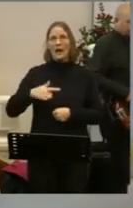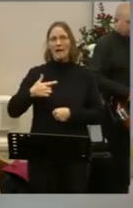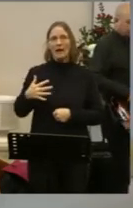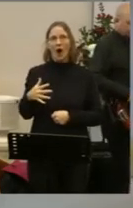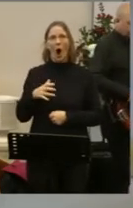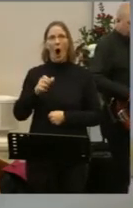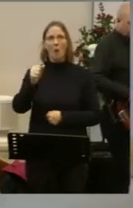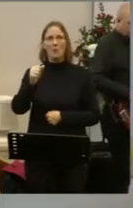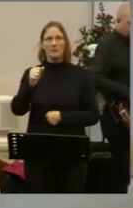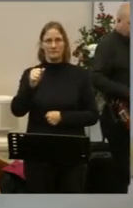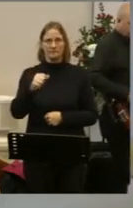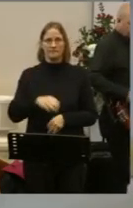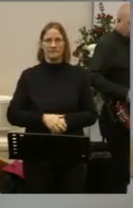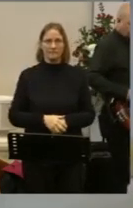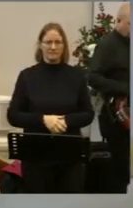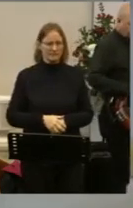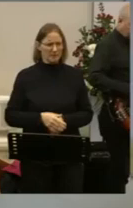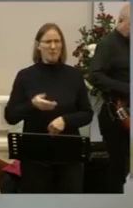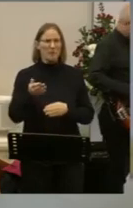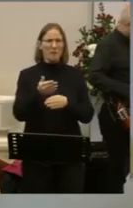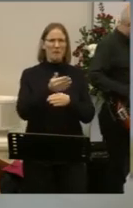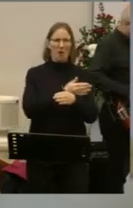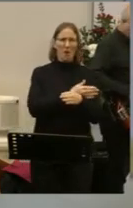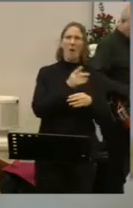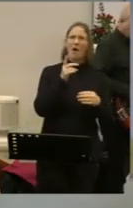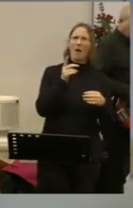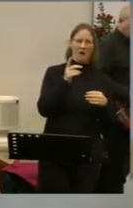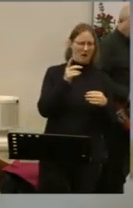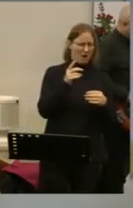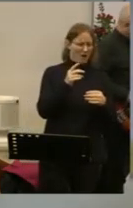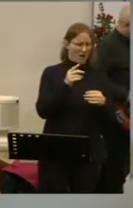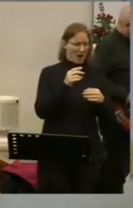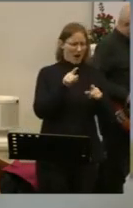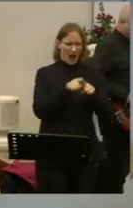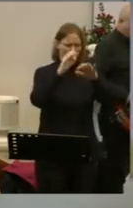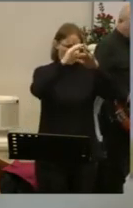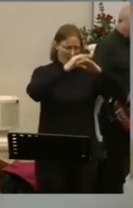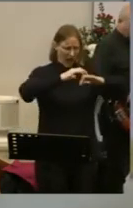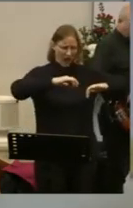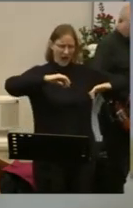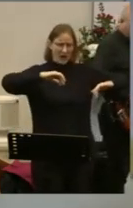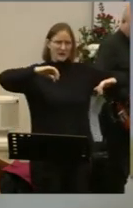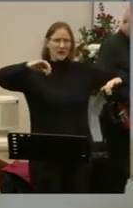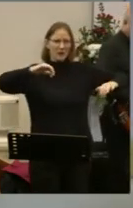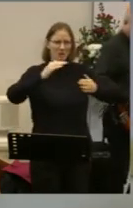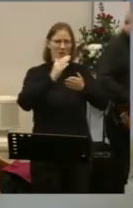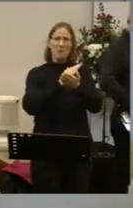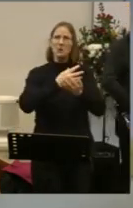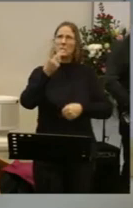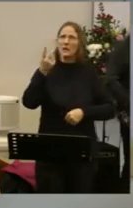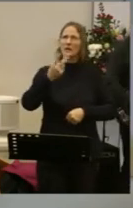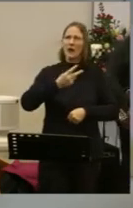How great the chasm that lay between us.